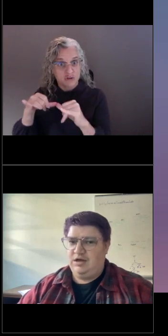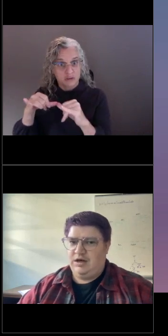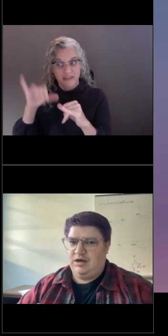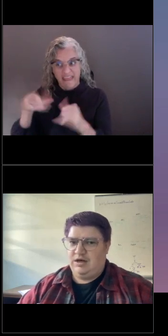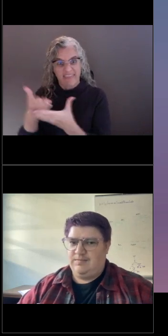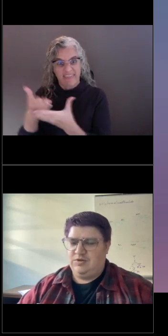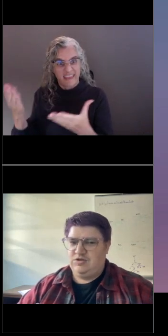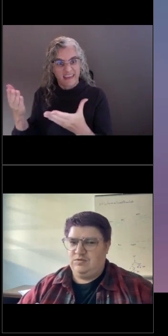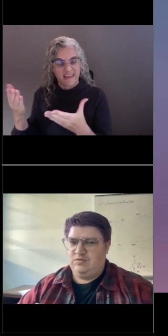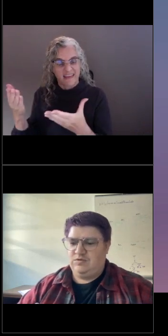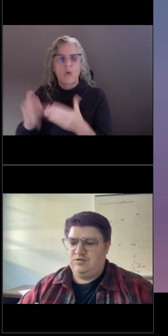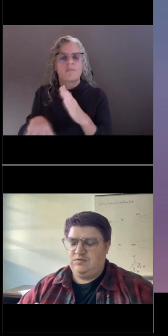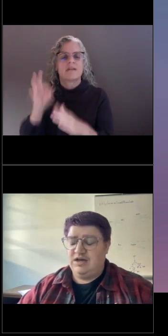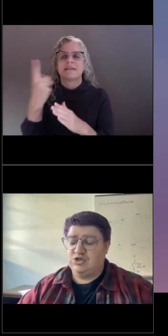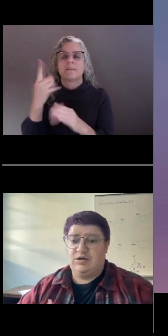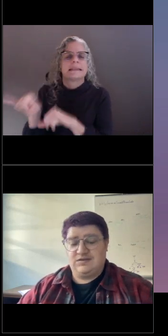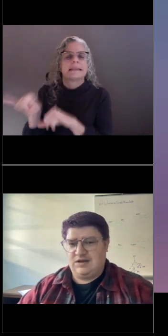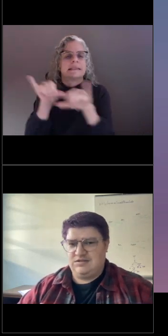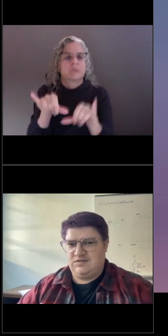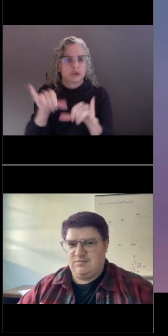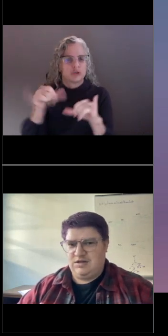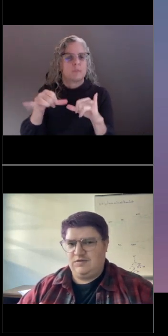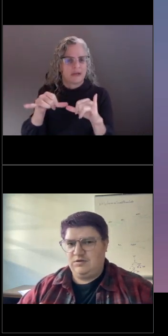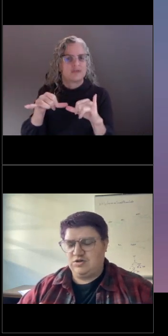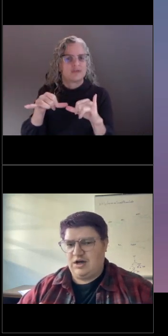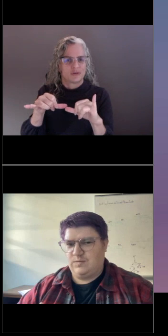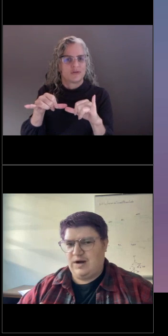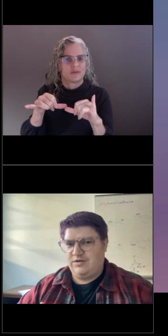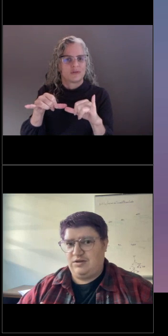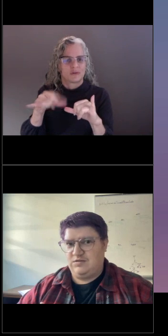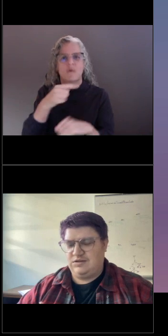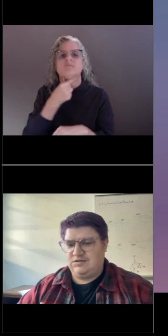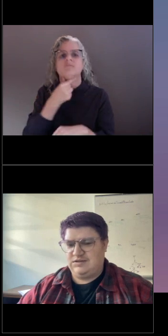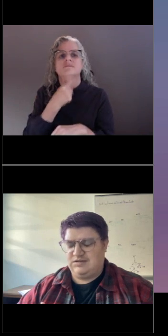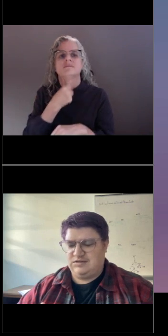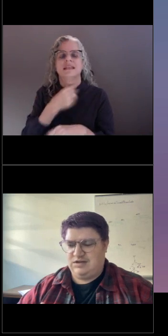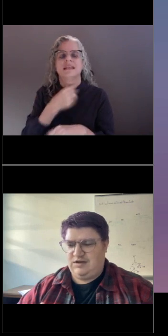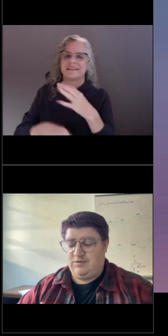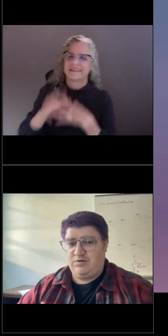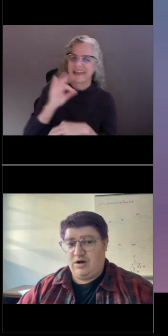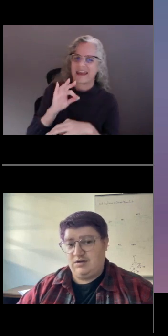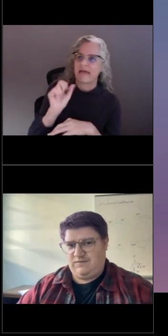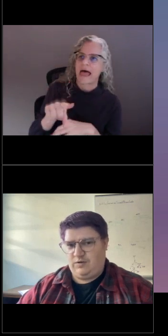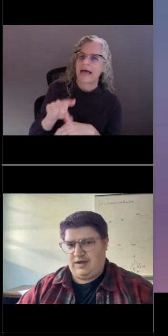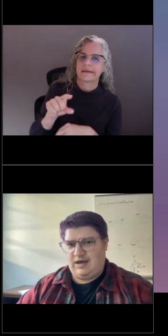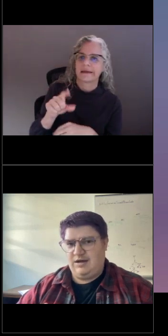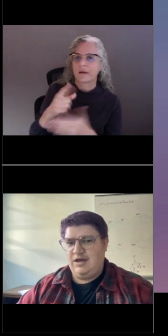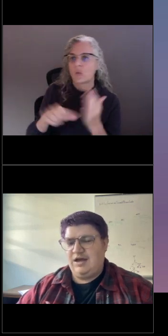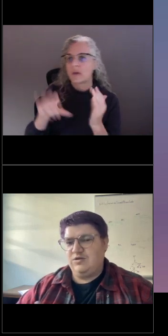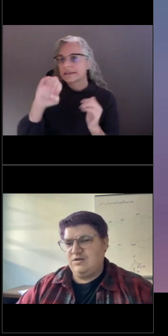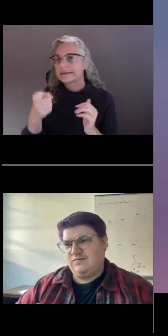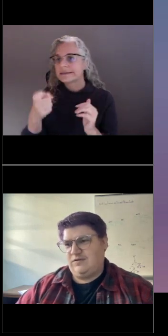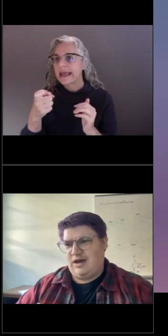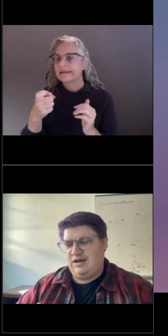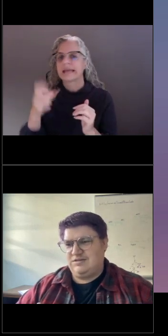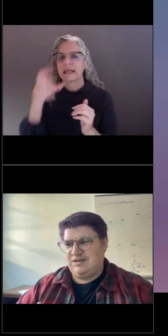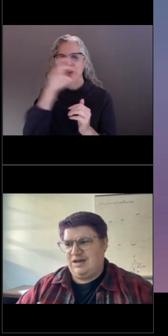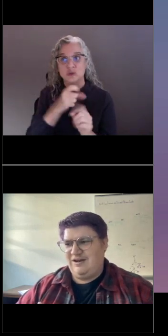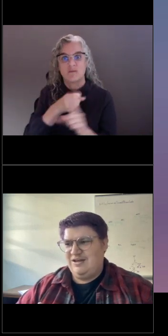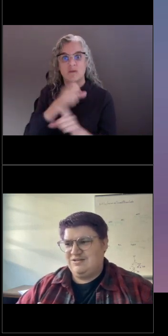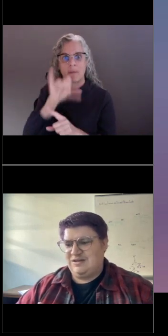correlate to measuring the size of somebody's vocal tract rather than using sex as kind of a proxy for that. And the reason for